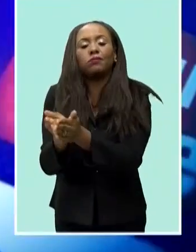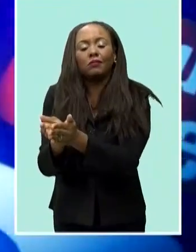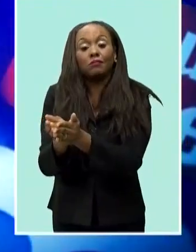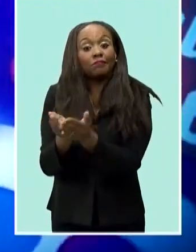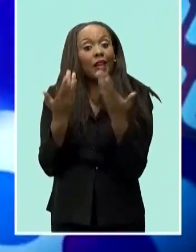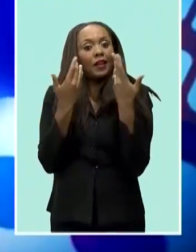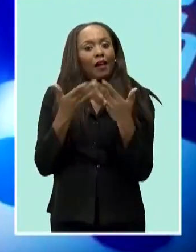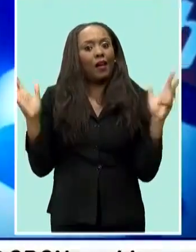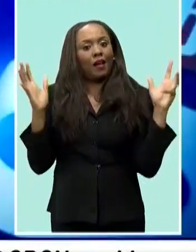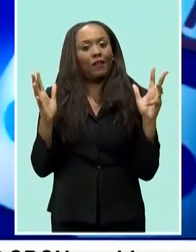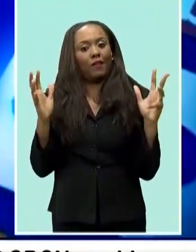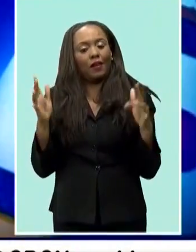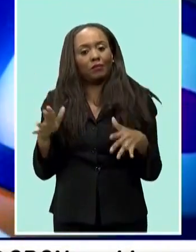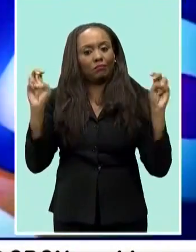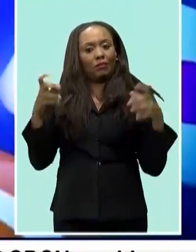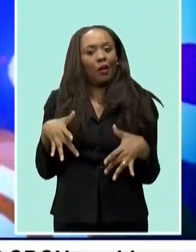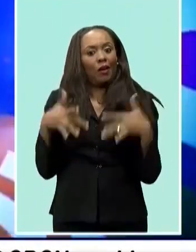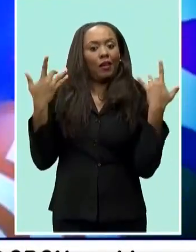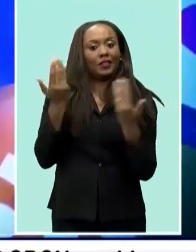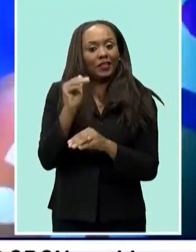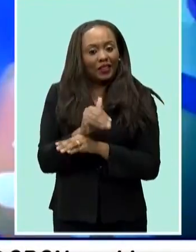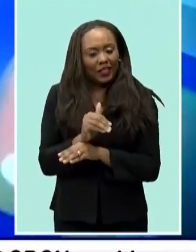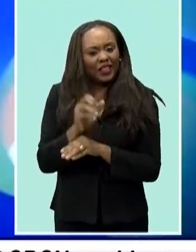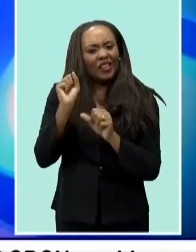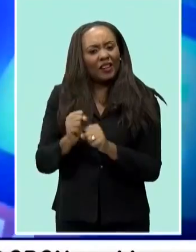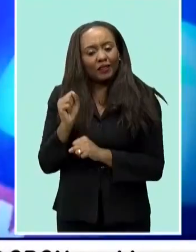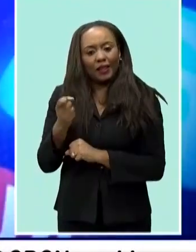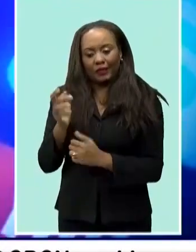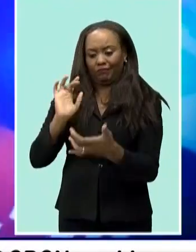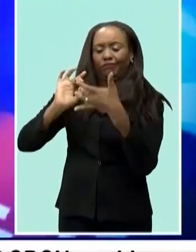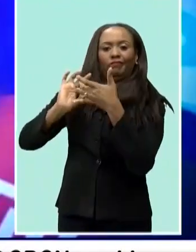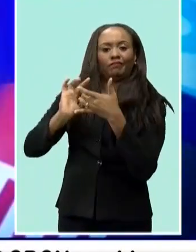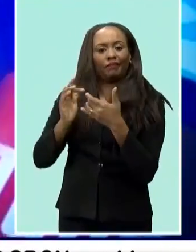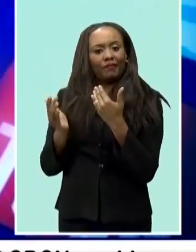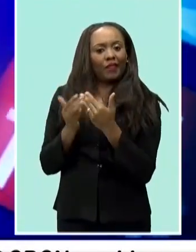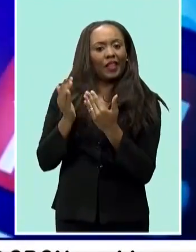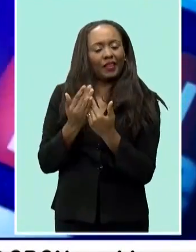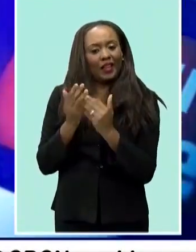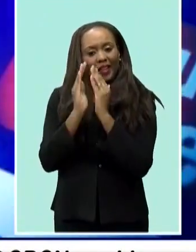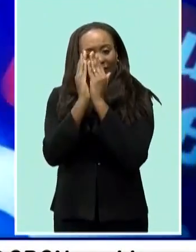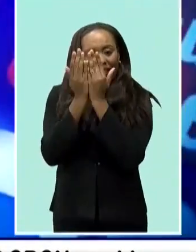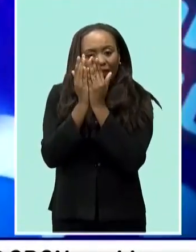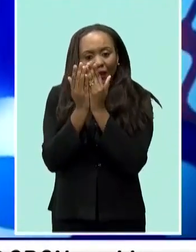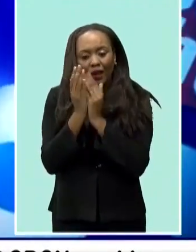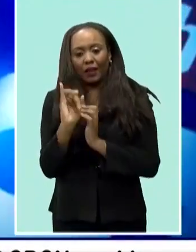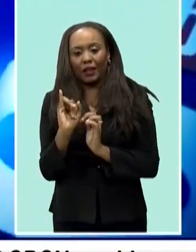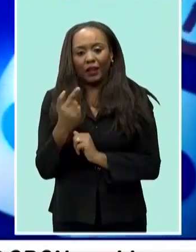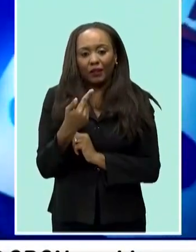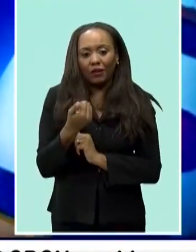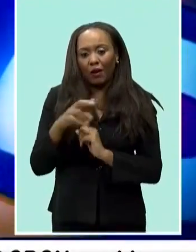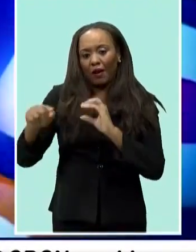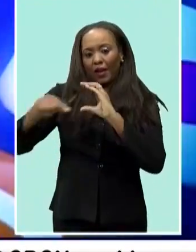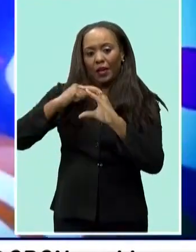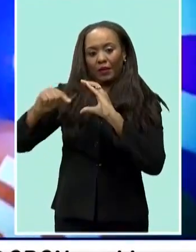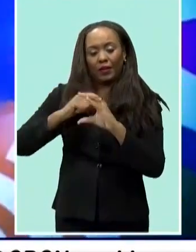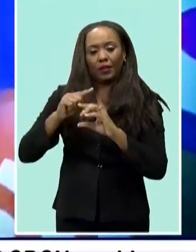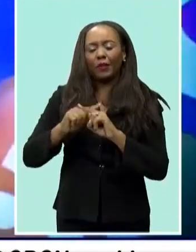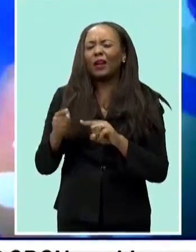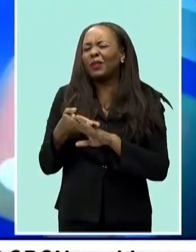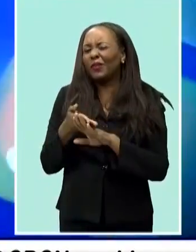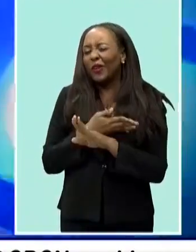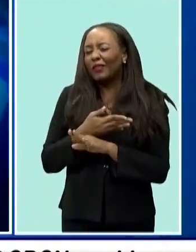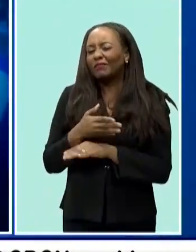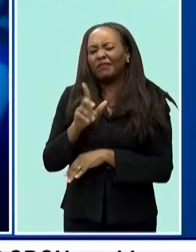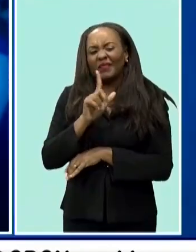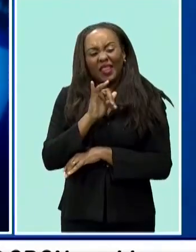And that's all the time we have for What's Trending this evening. Of course, you can find us easily on Facebook, Instagram, and by email. So before we